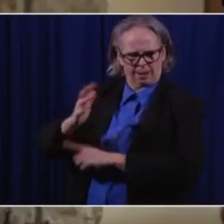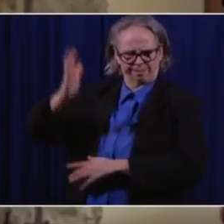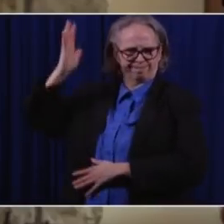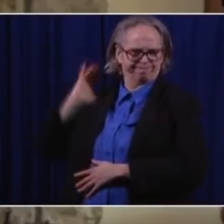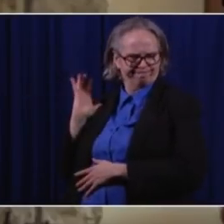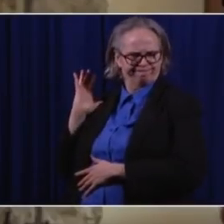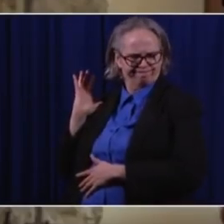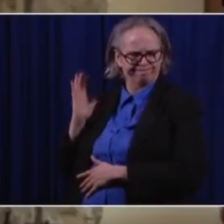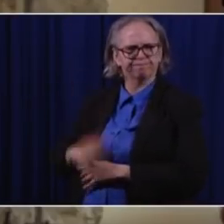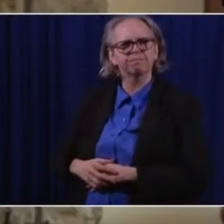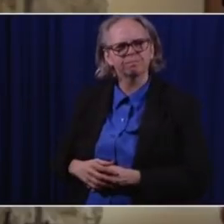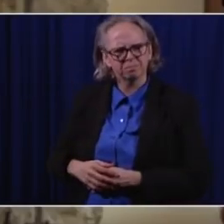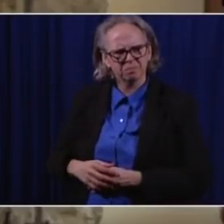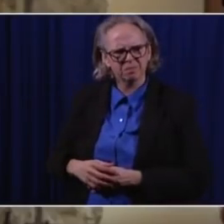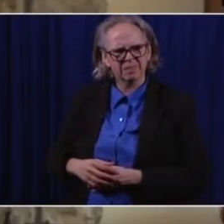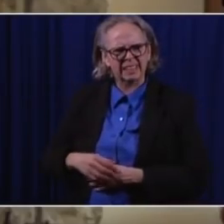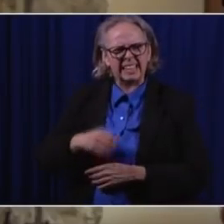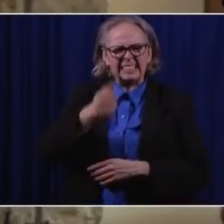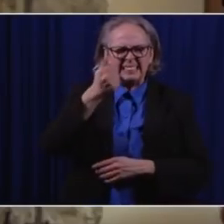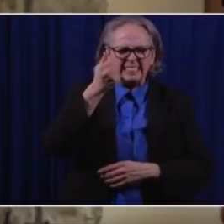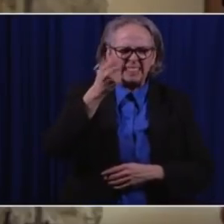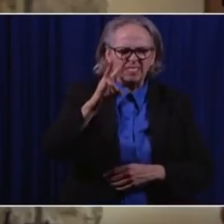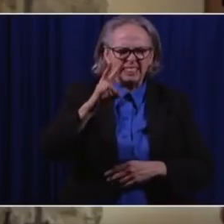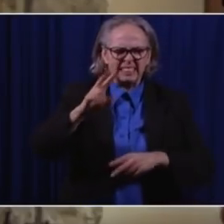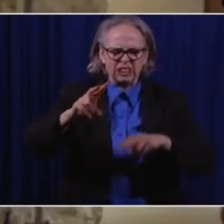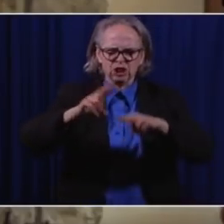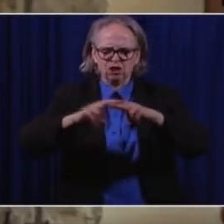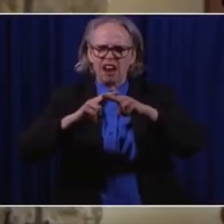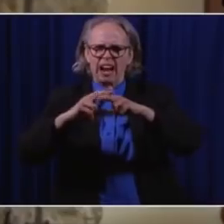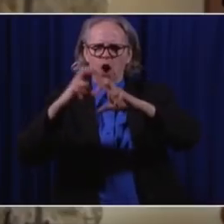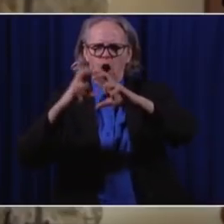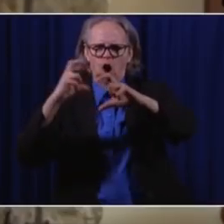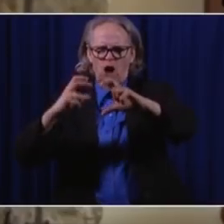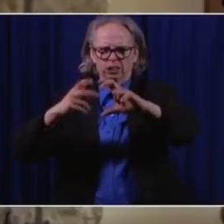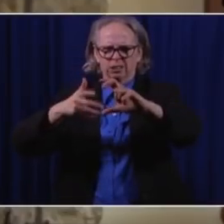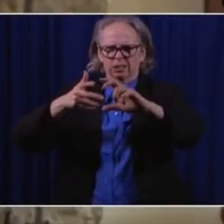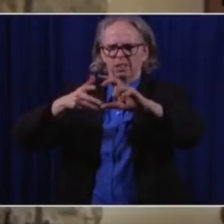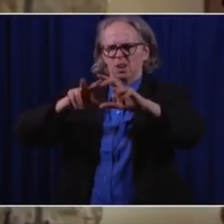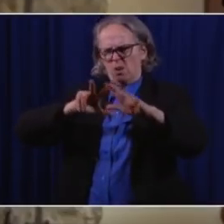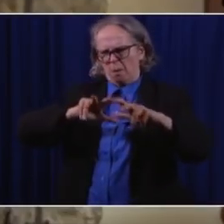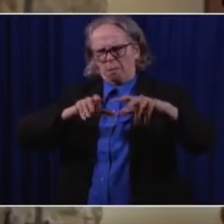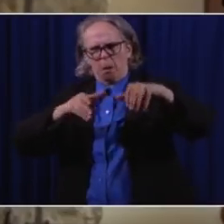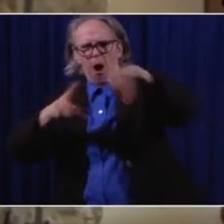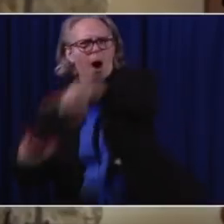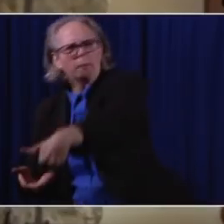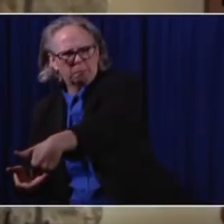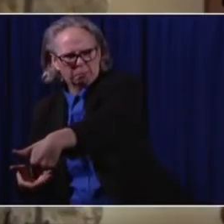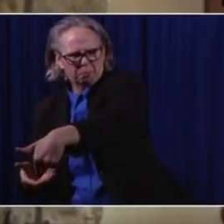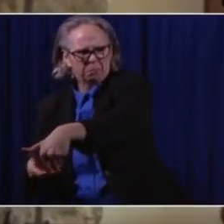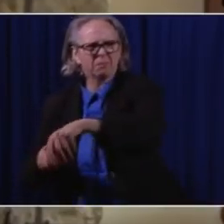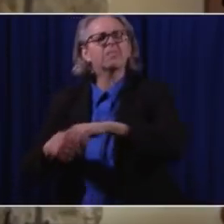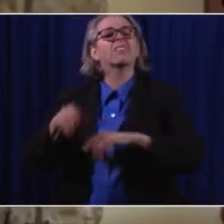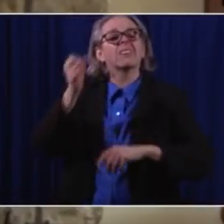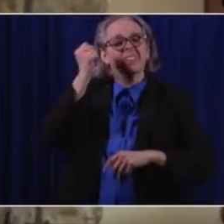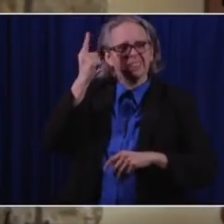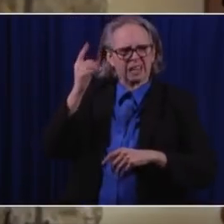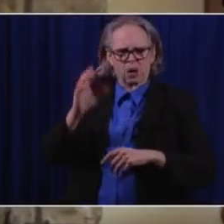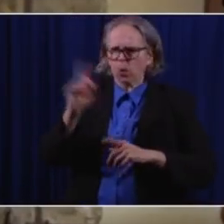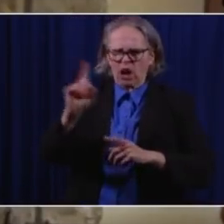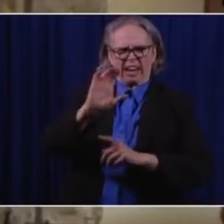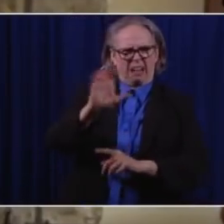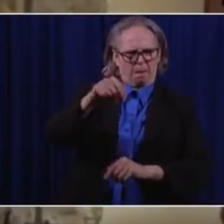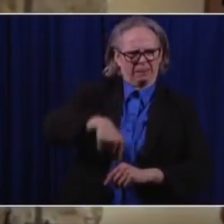17 train cars derailed within the city limits of Columbus, Ohio. They carried ethanol and caused a large fire. Imagine if that had been a deadly